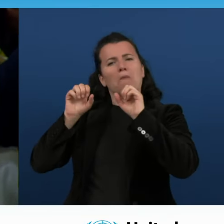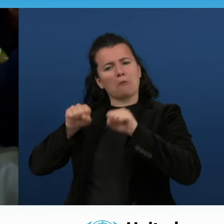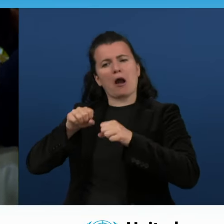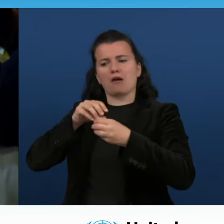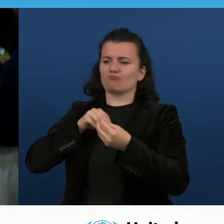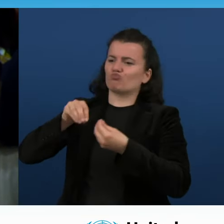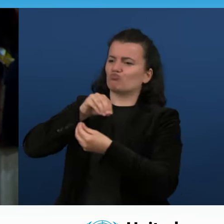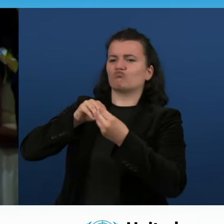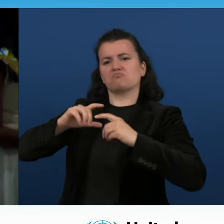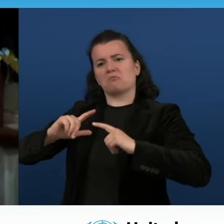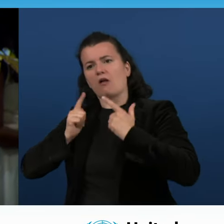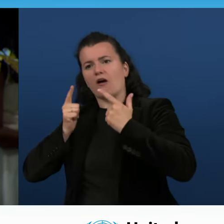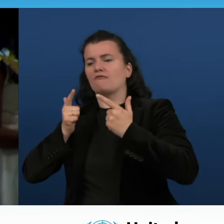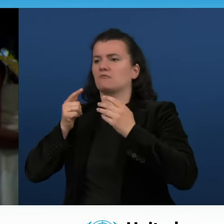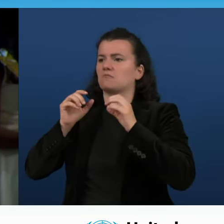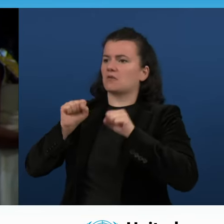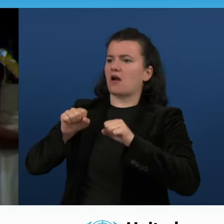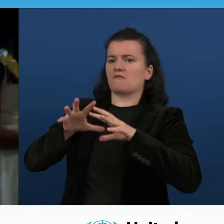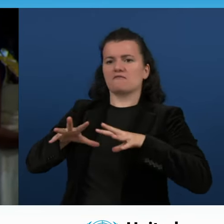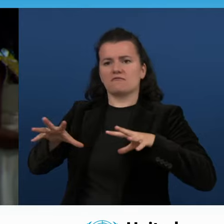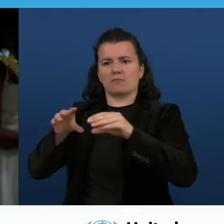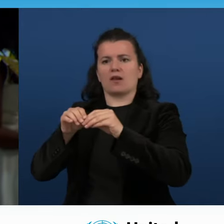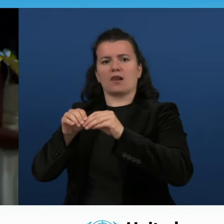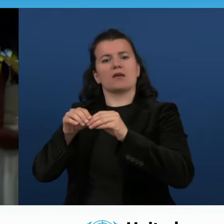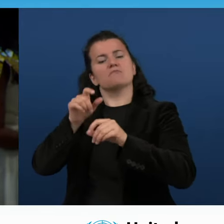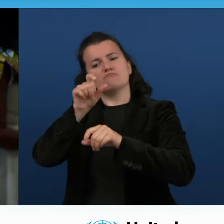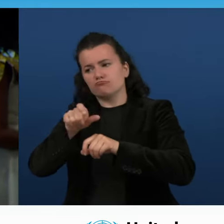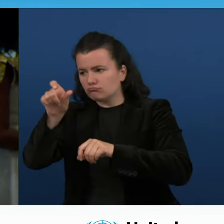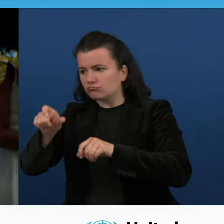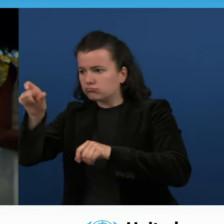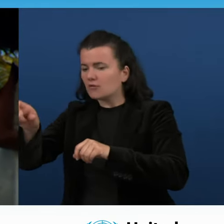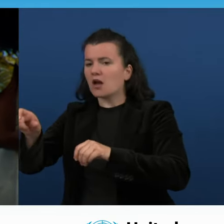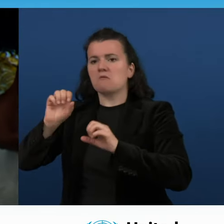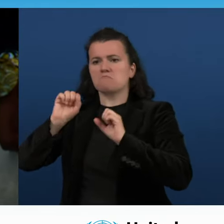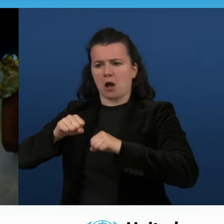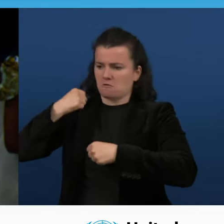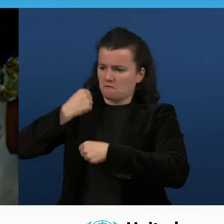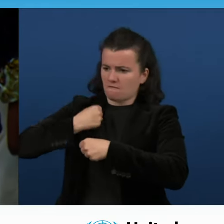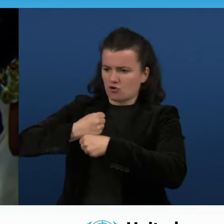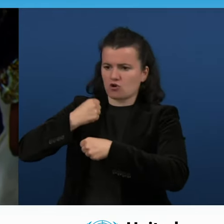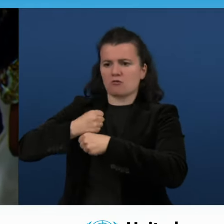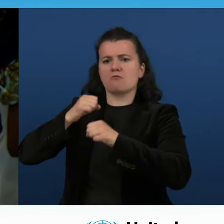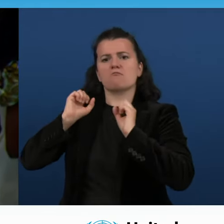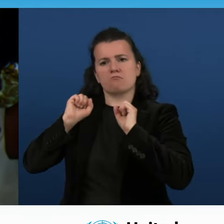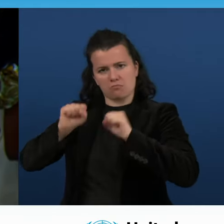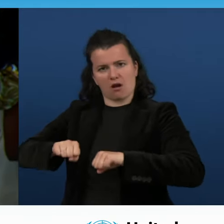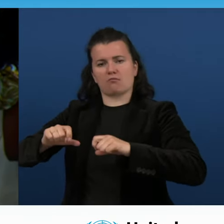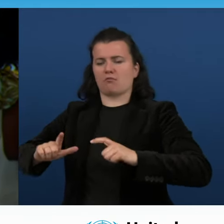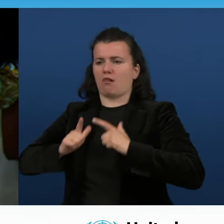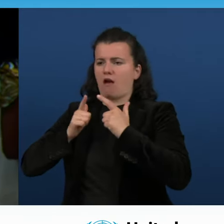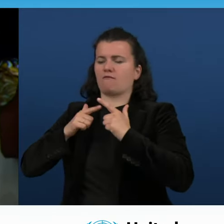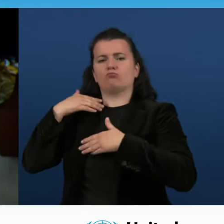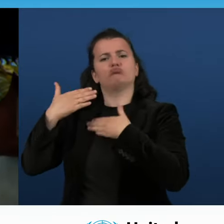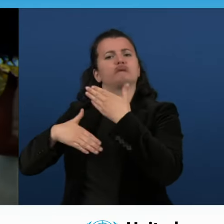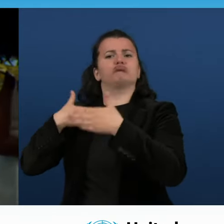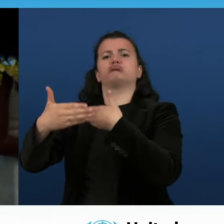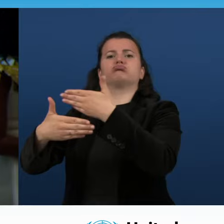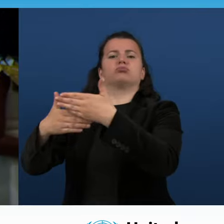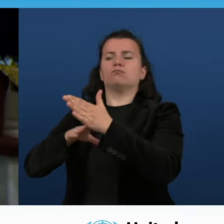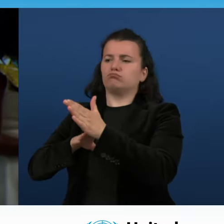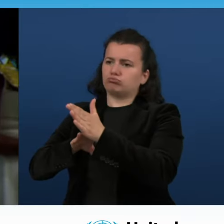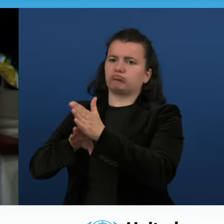ones with hard work and your own two hands. The heart of this dignity is two complementary interlocking